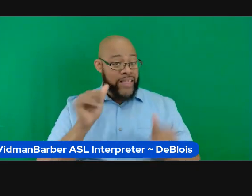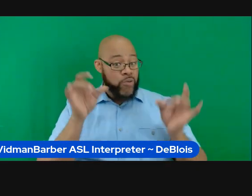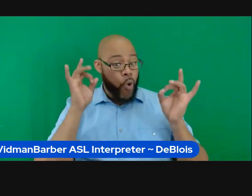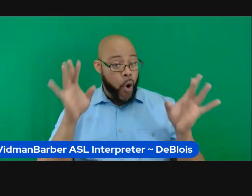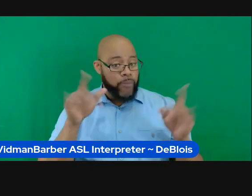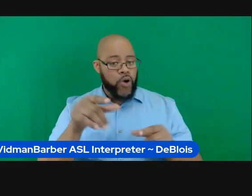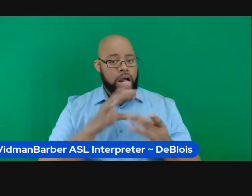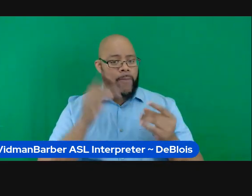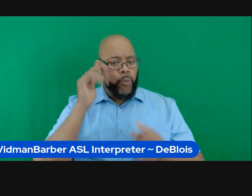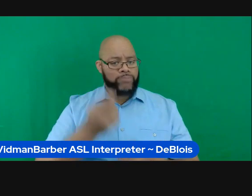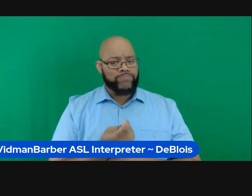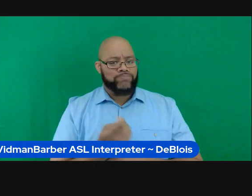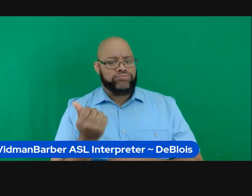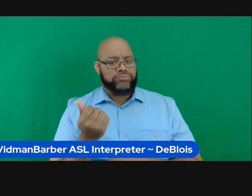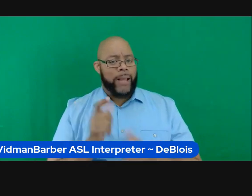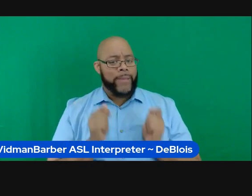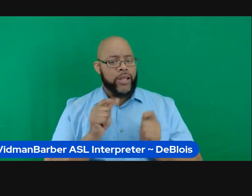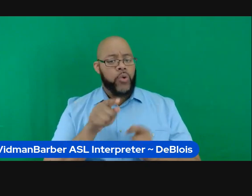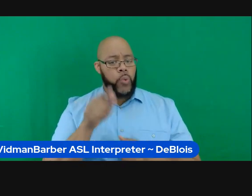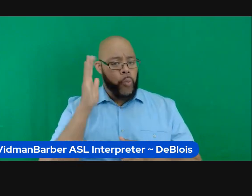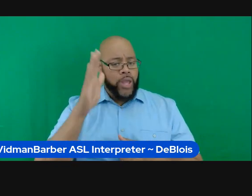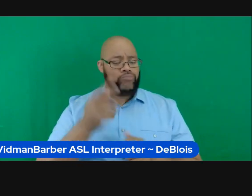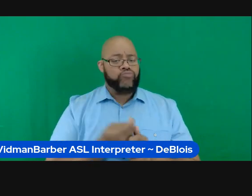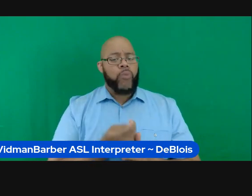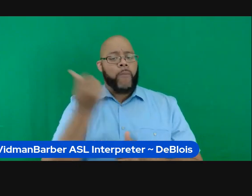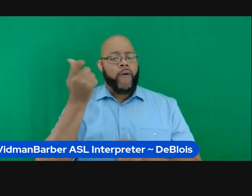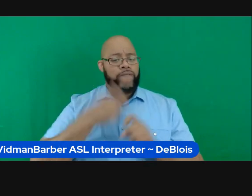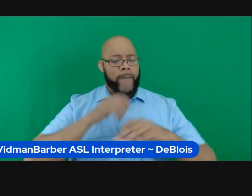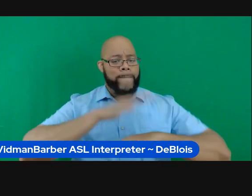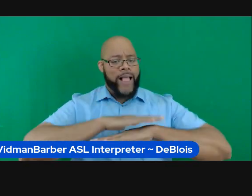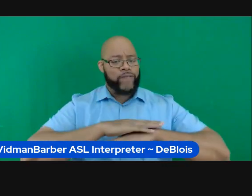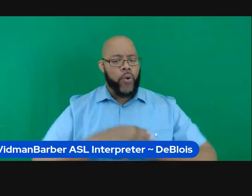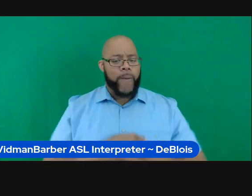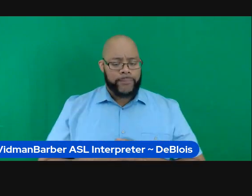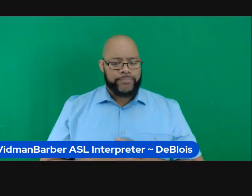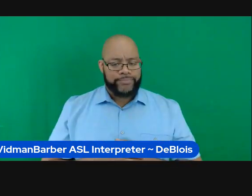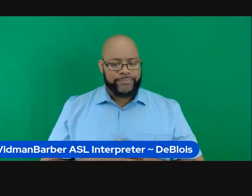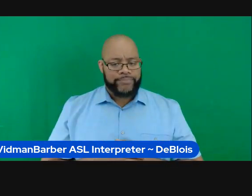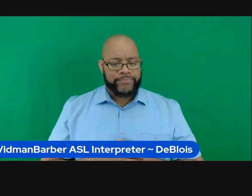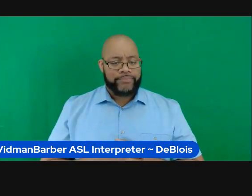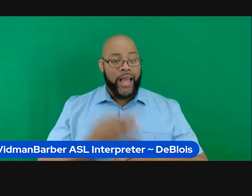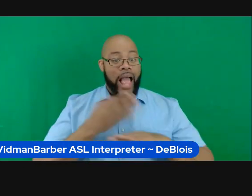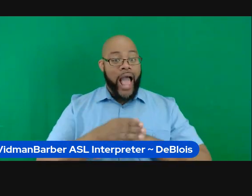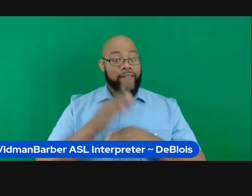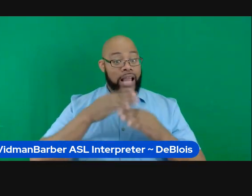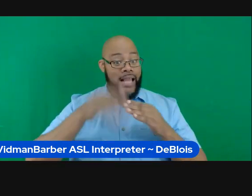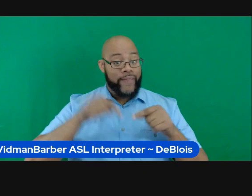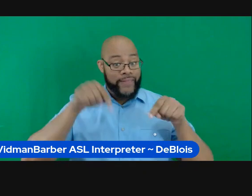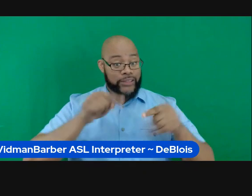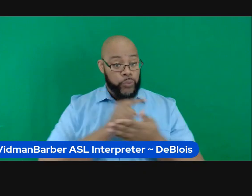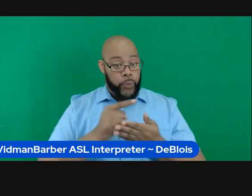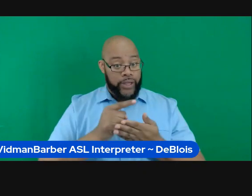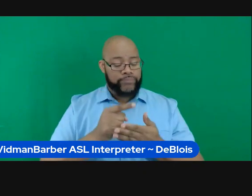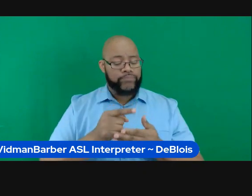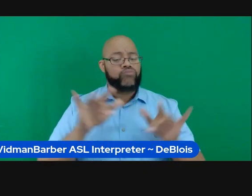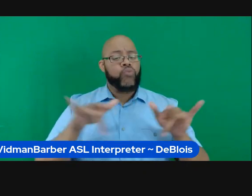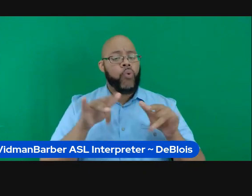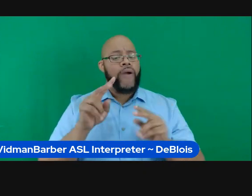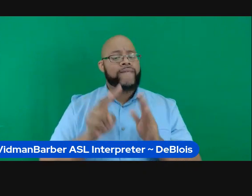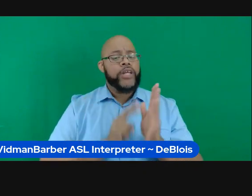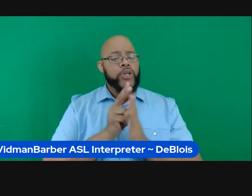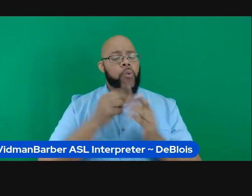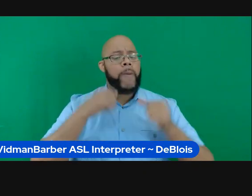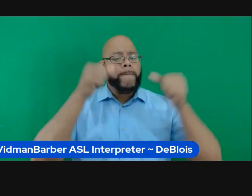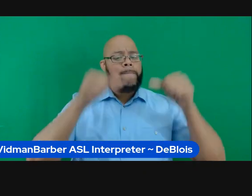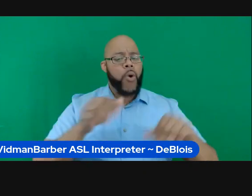horrible, your comment will be deleted immediately and you will be removed from the platform. After the conclusion of this week, recorded videos we